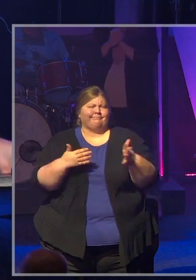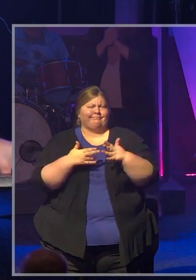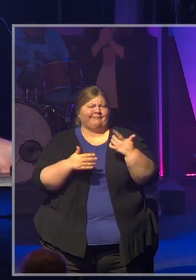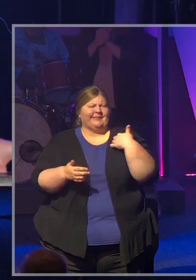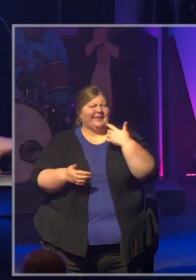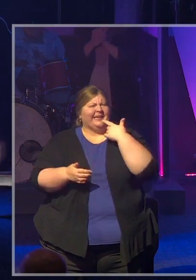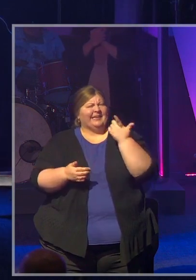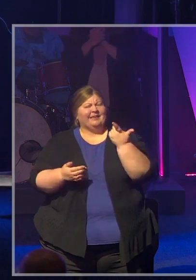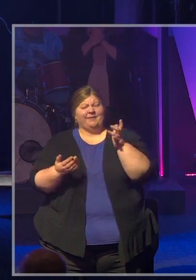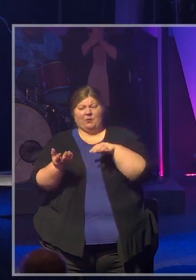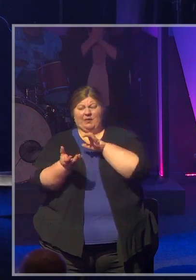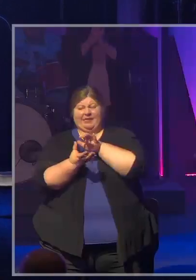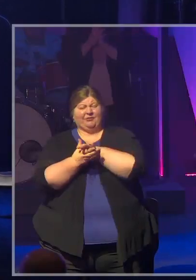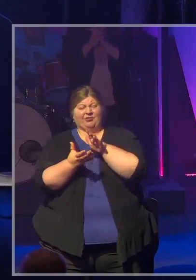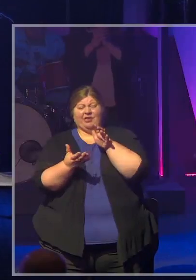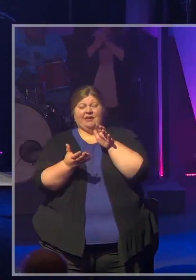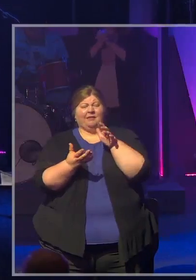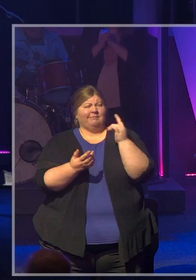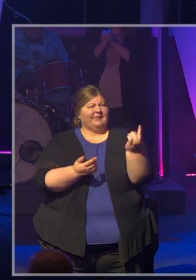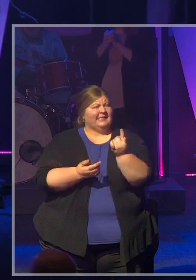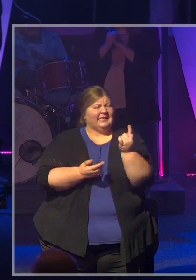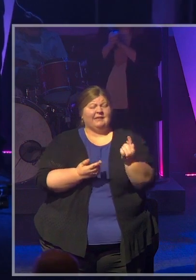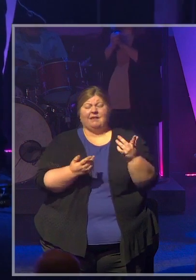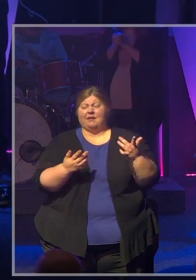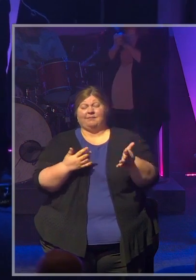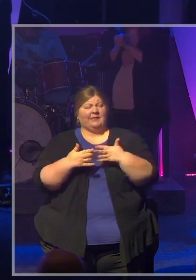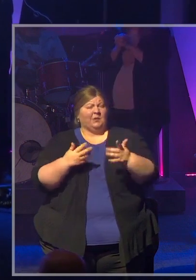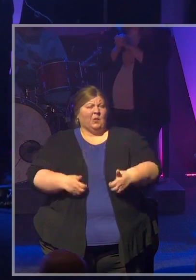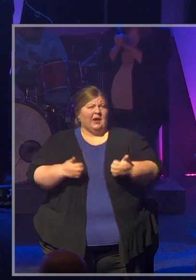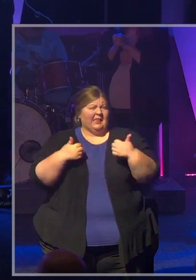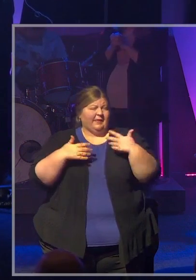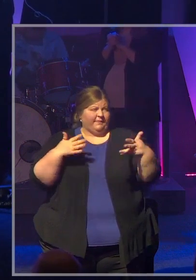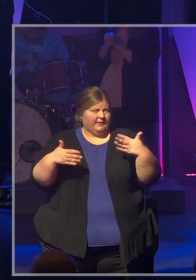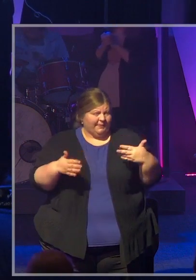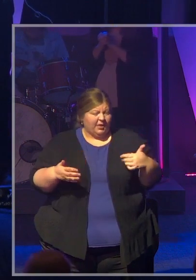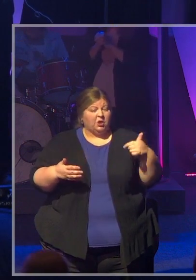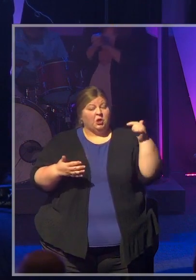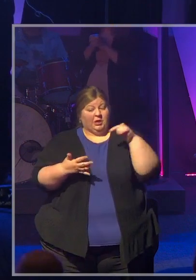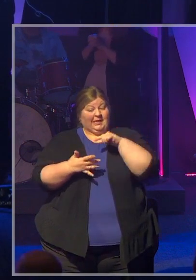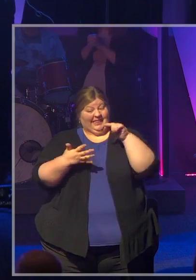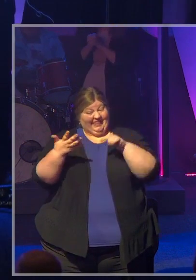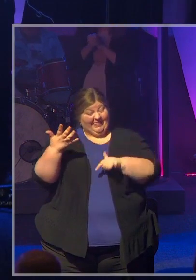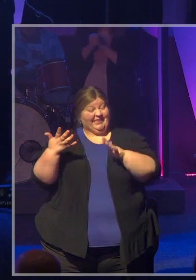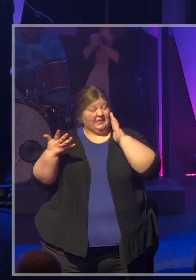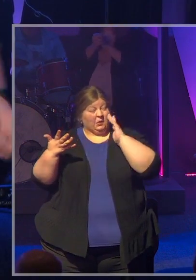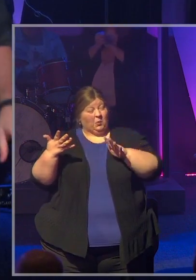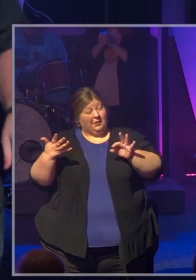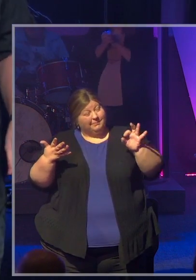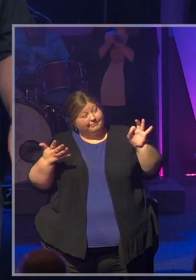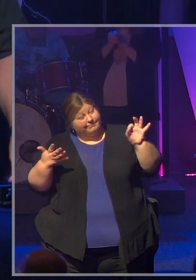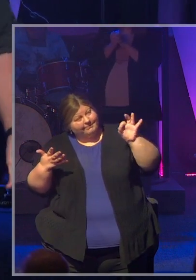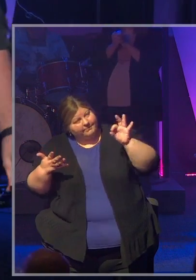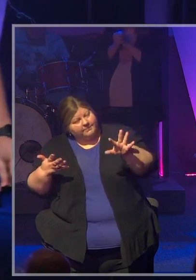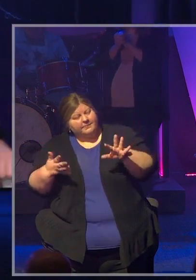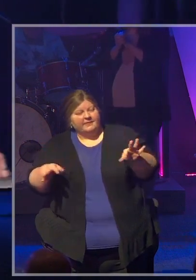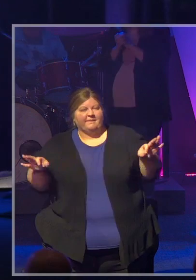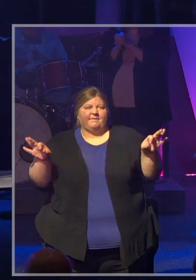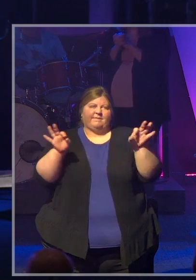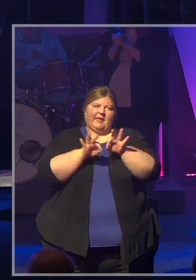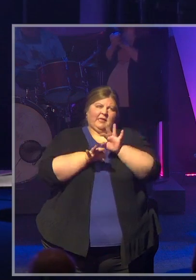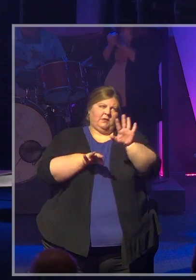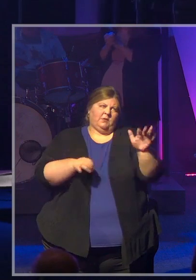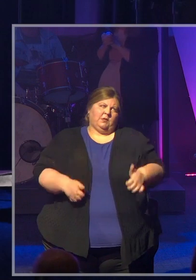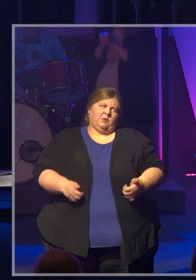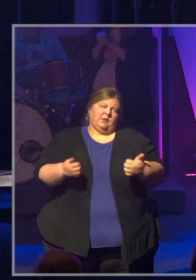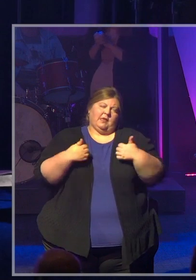your relational status, regardless of where you're at in life or what it looks like, this series can add so much value to our lives. And this is